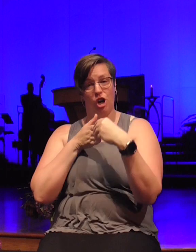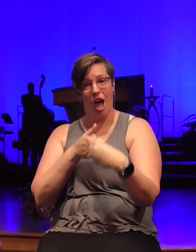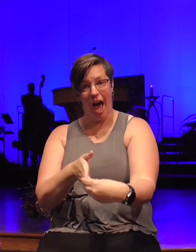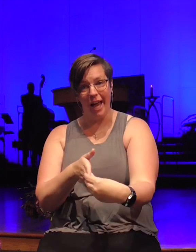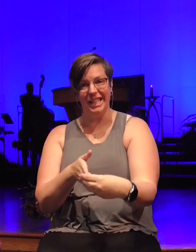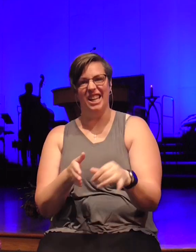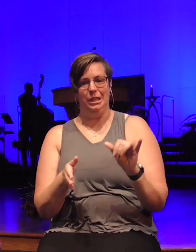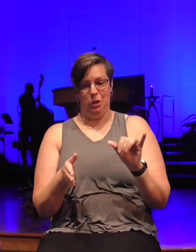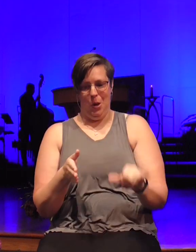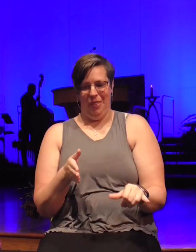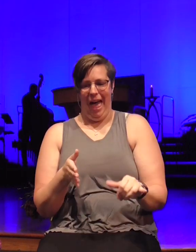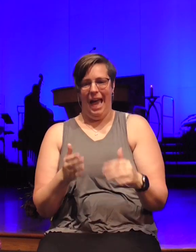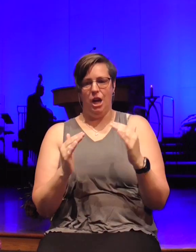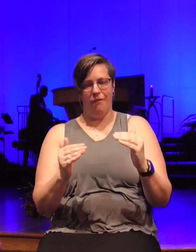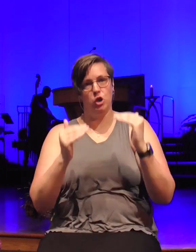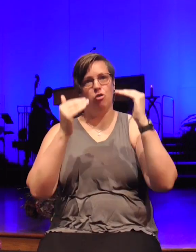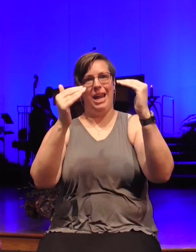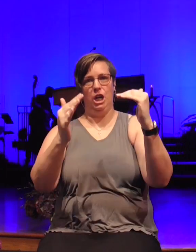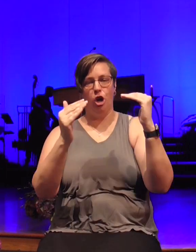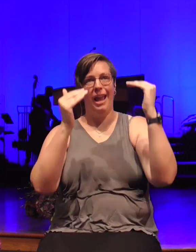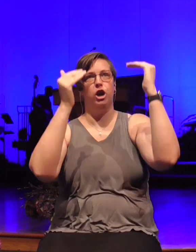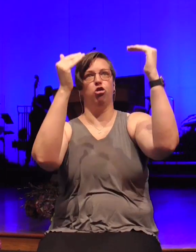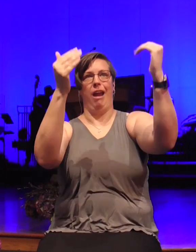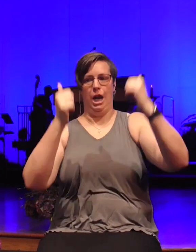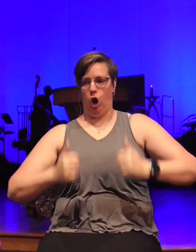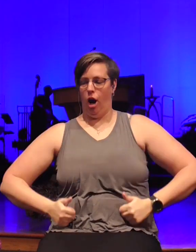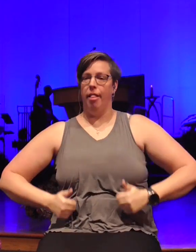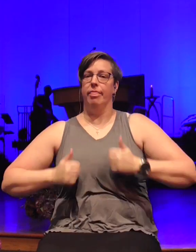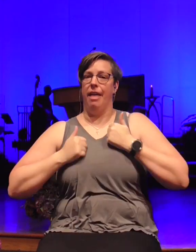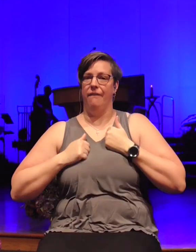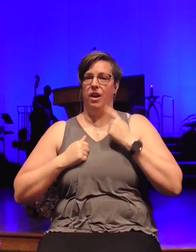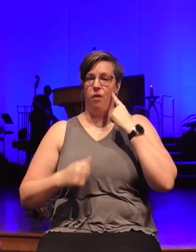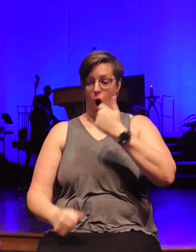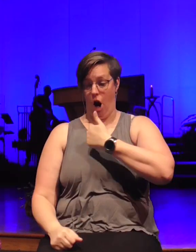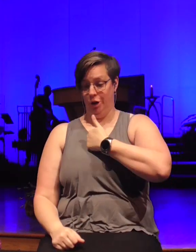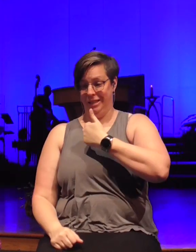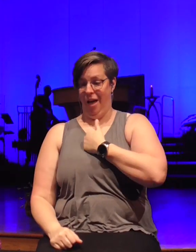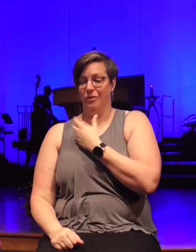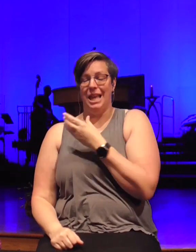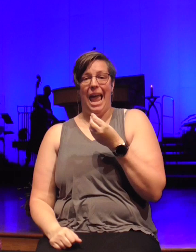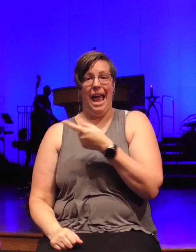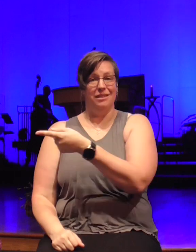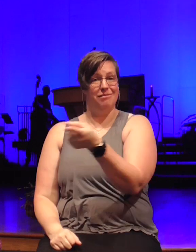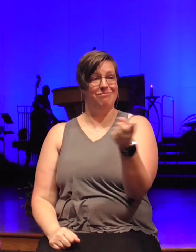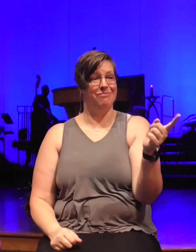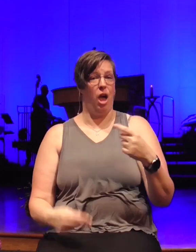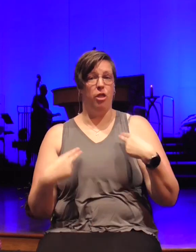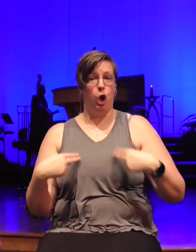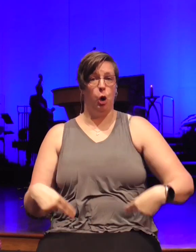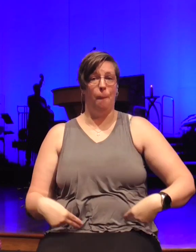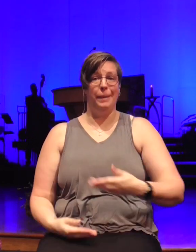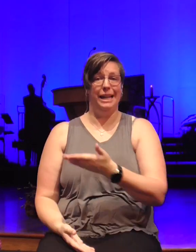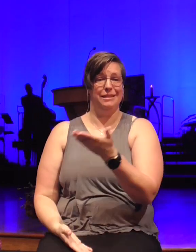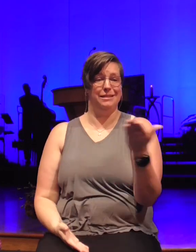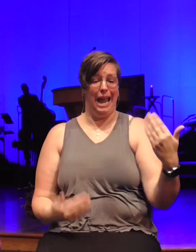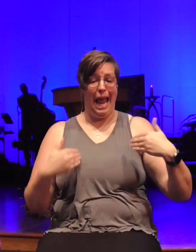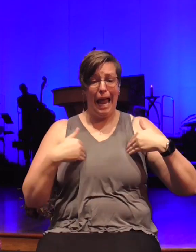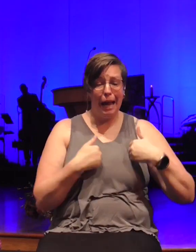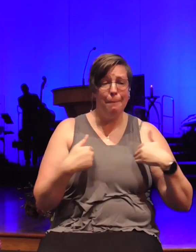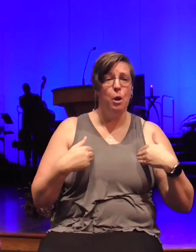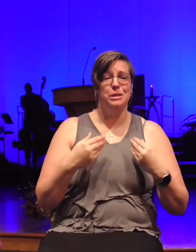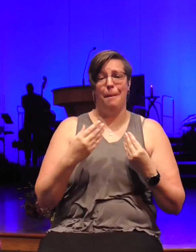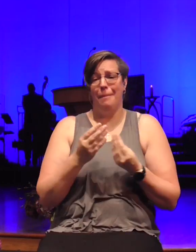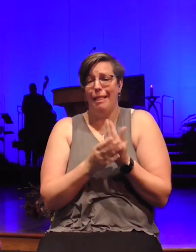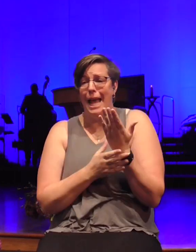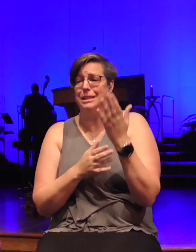fulfillment of greater and greater living for ourselves and for our fellow beings, other humans and animals and plants